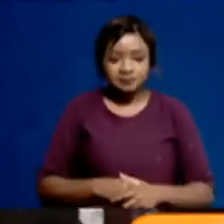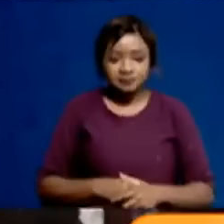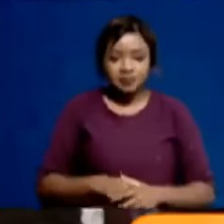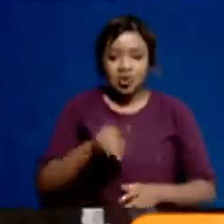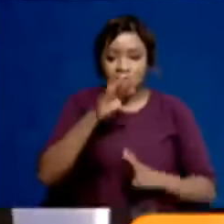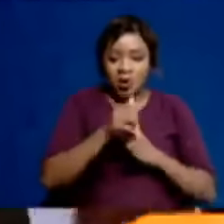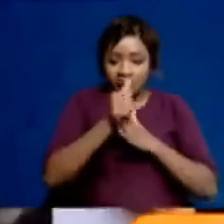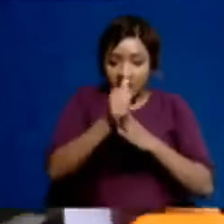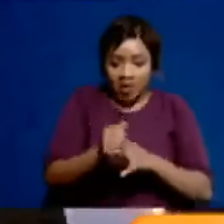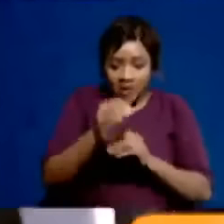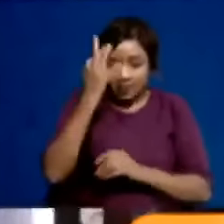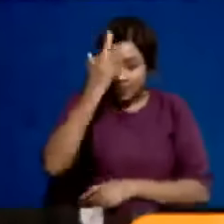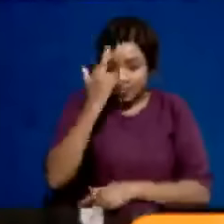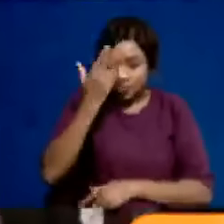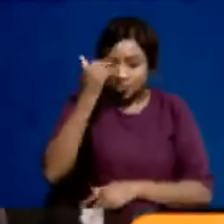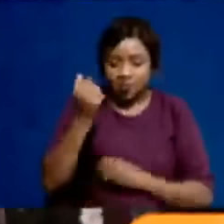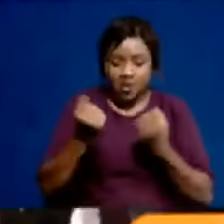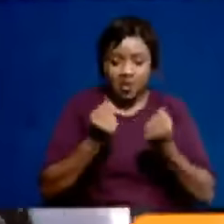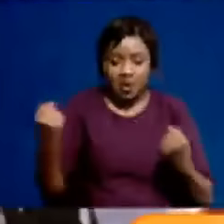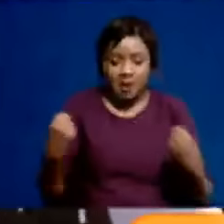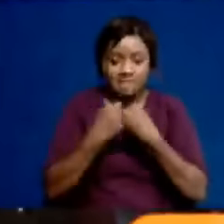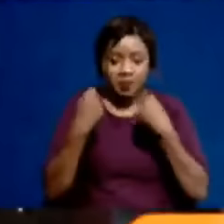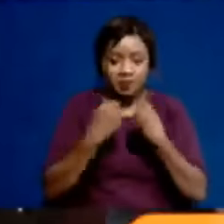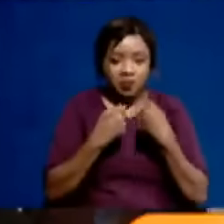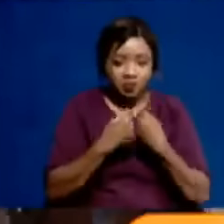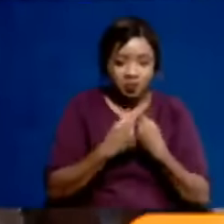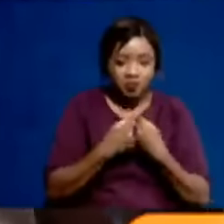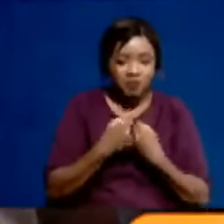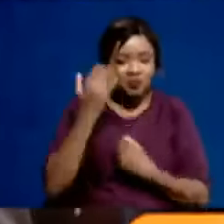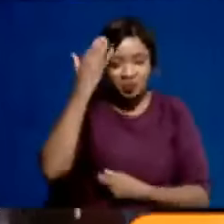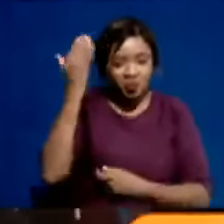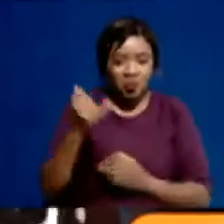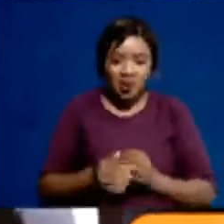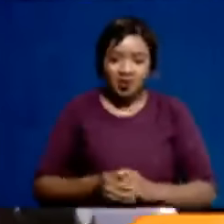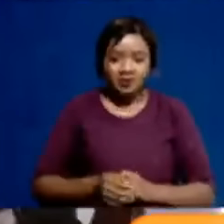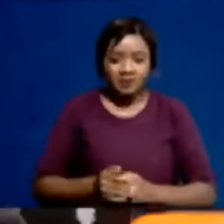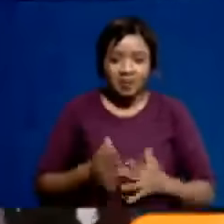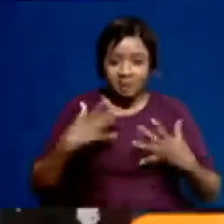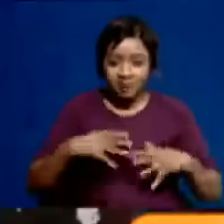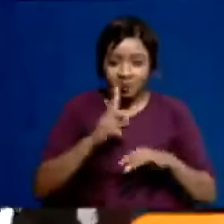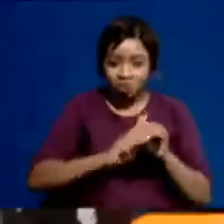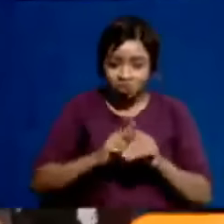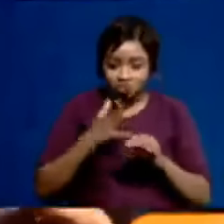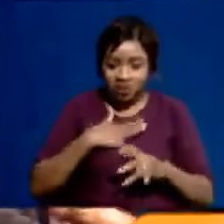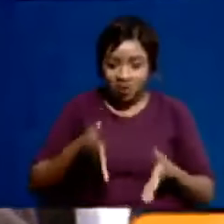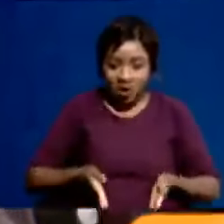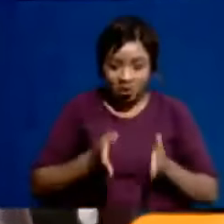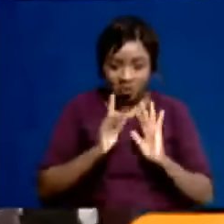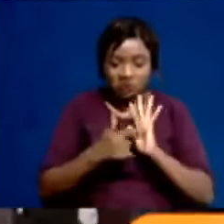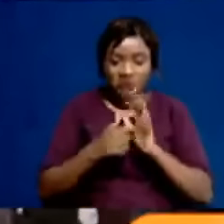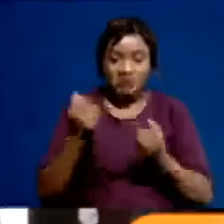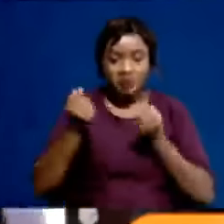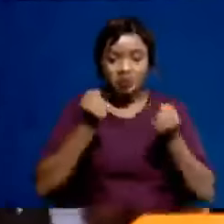causes of road accidents. Na hii ni kwa sababu wale ambao wanatumia barabara zetu, wakiwemo